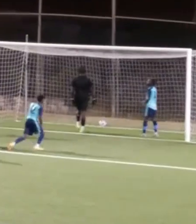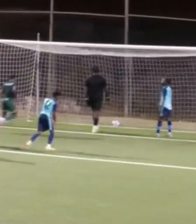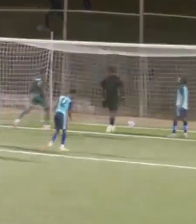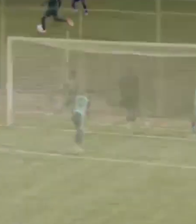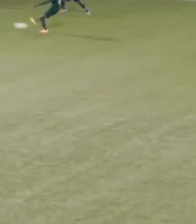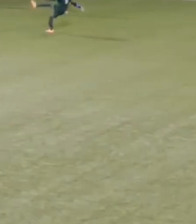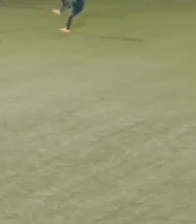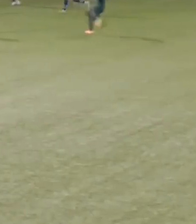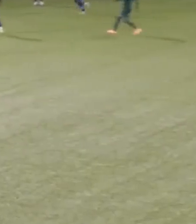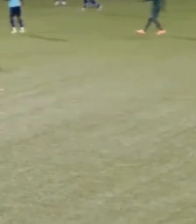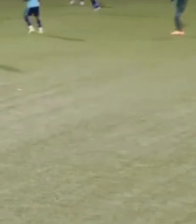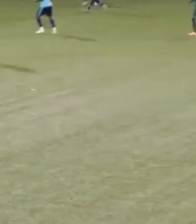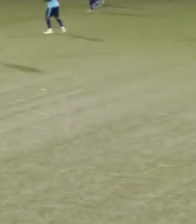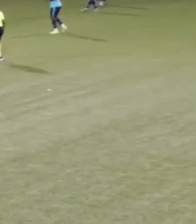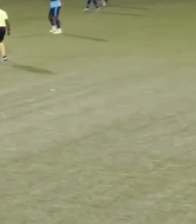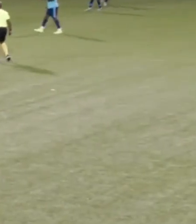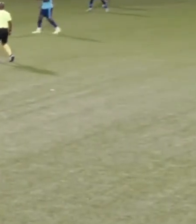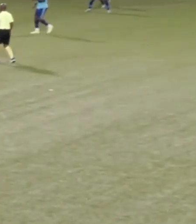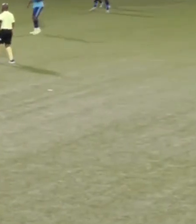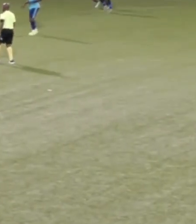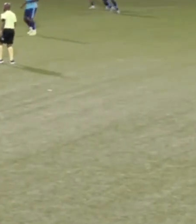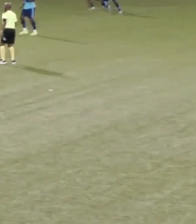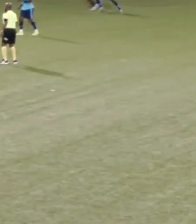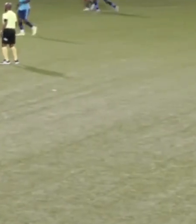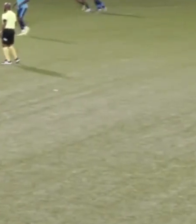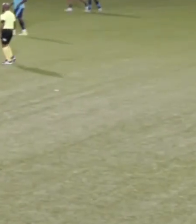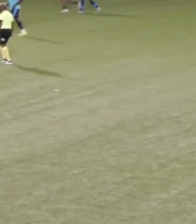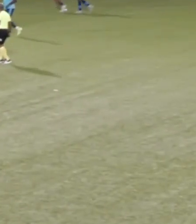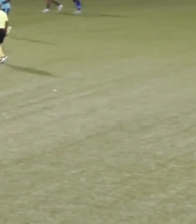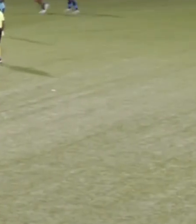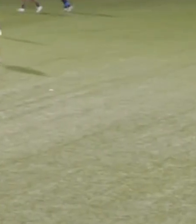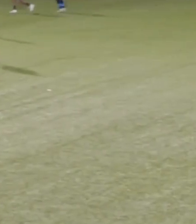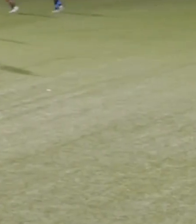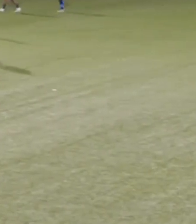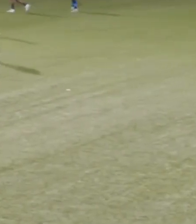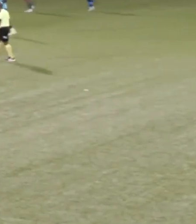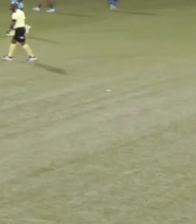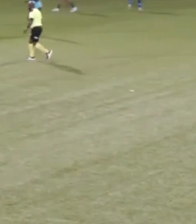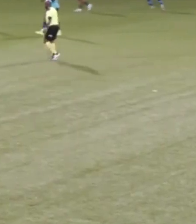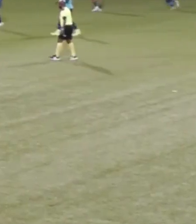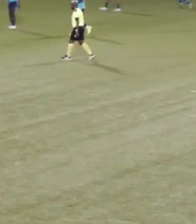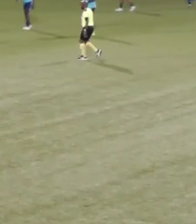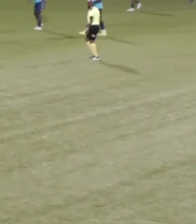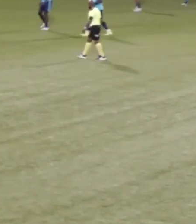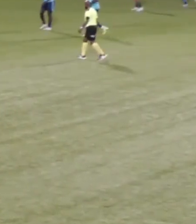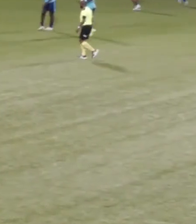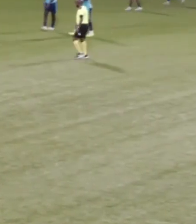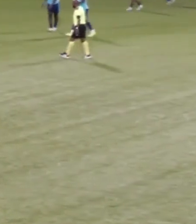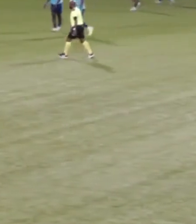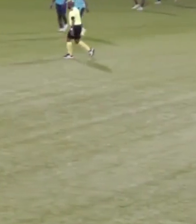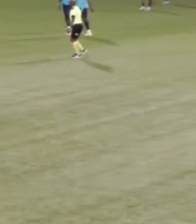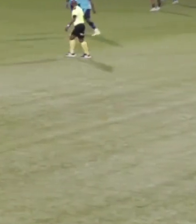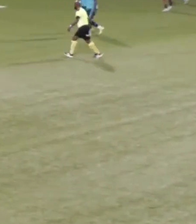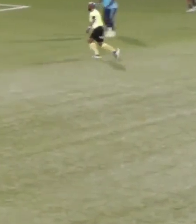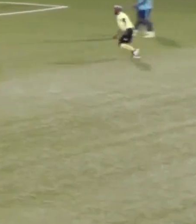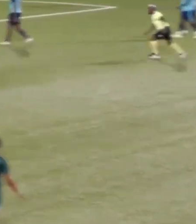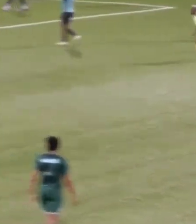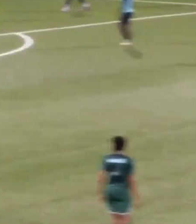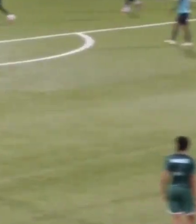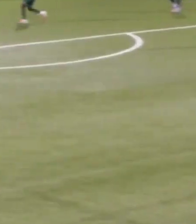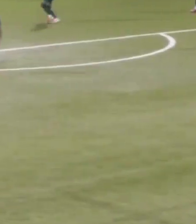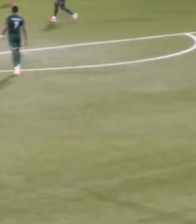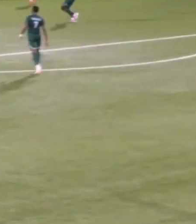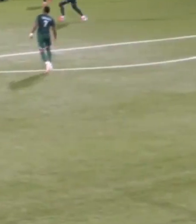break. Second half business, change of ends. Wotton pay the price for sloppy defending. Shaquille Stewart on the